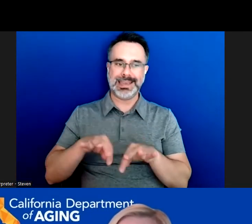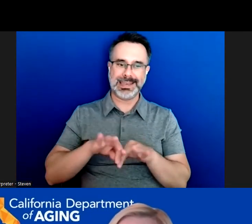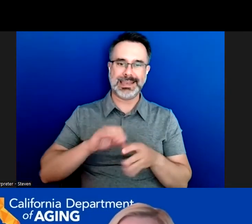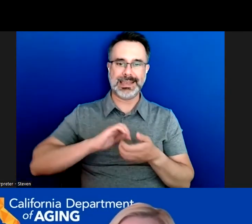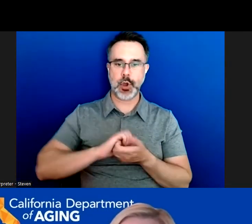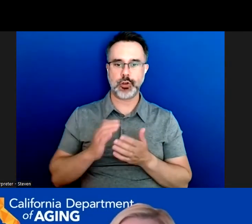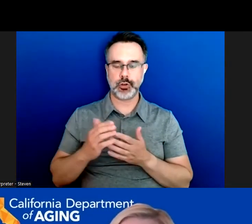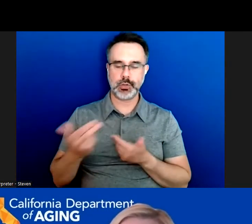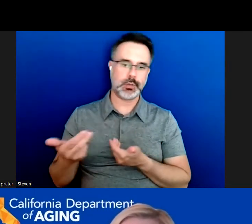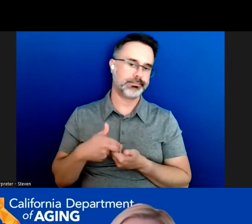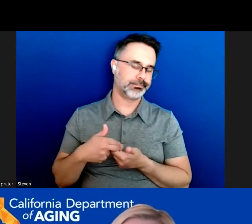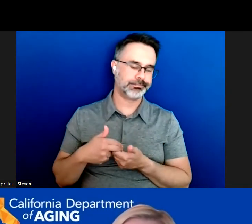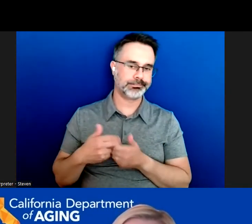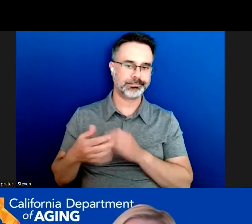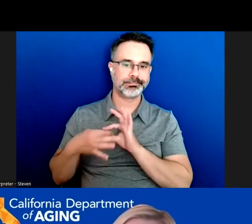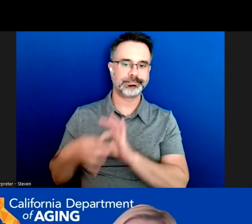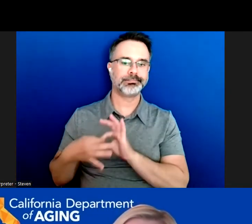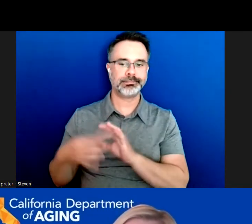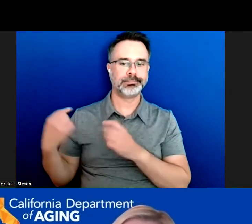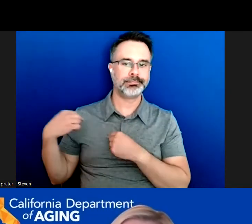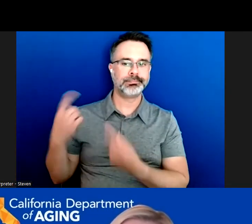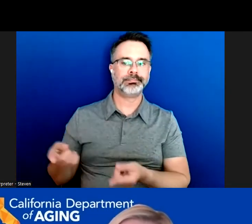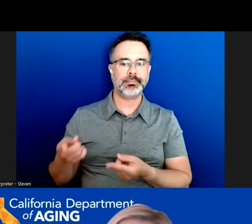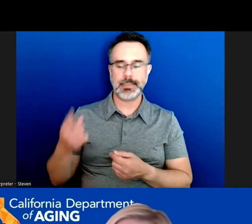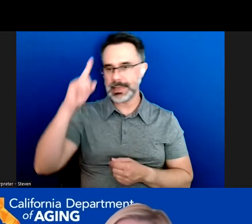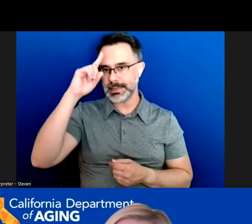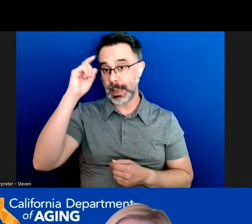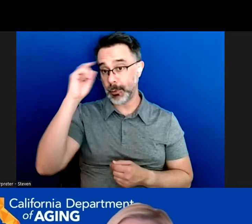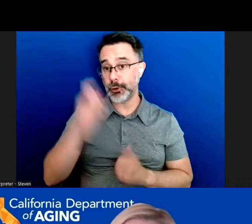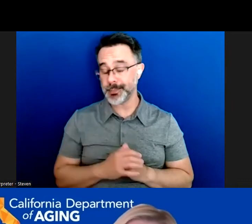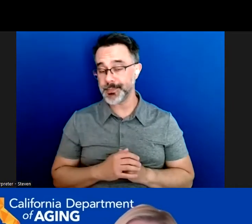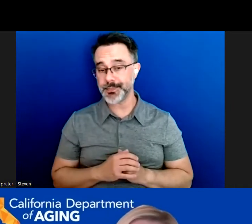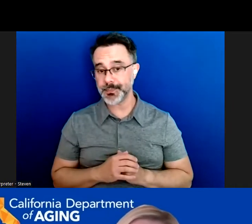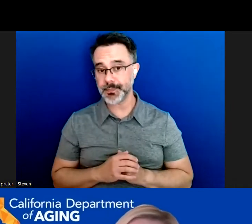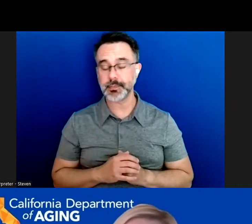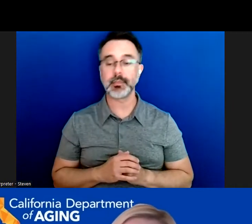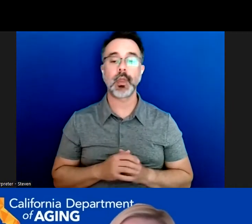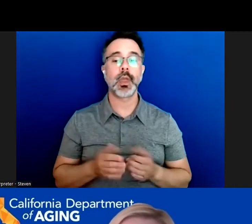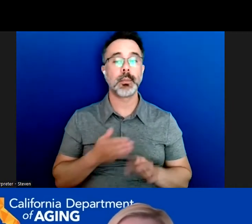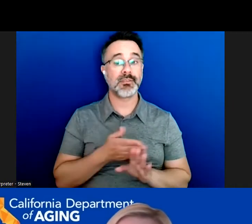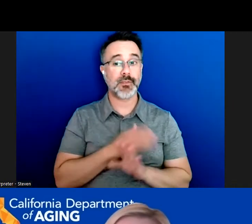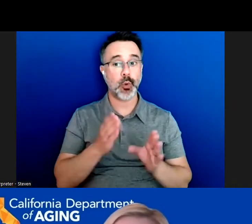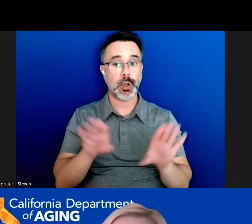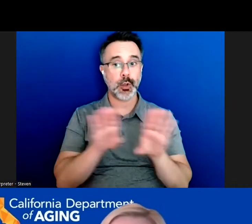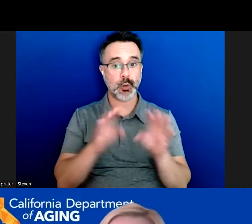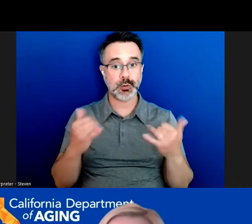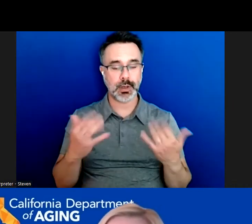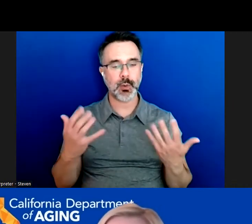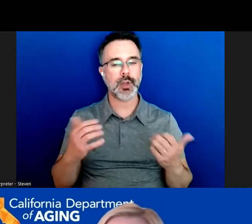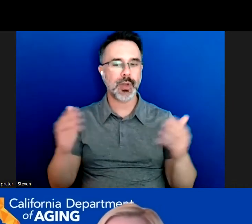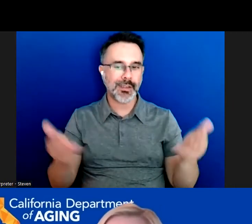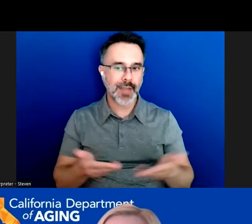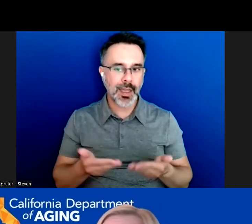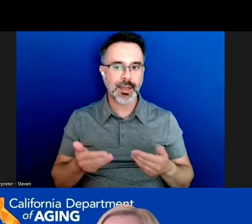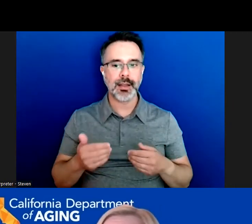this concept, this idea since last summer. So before we close today, we wanted to invite the